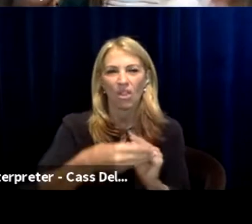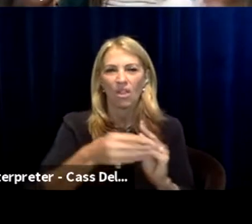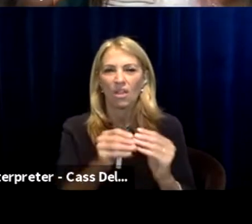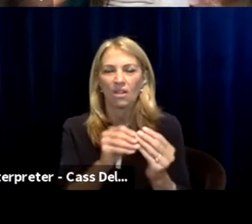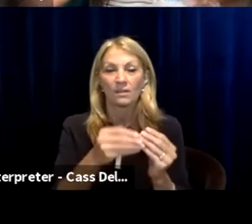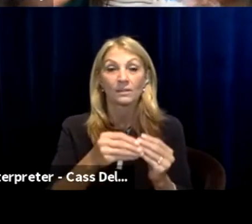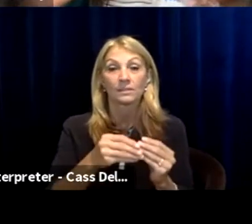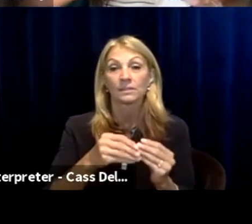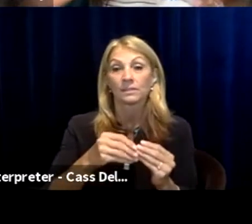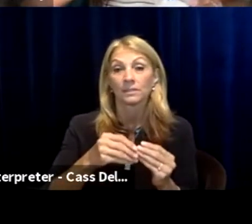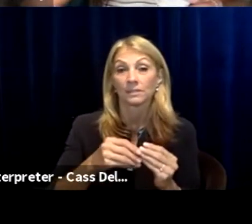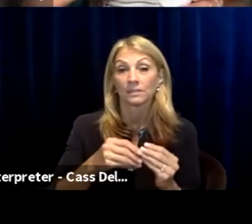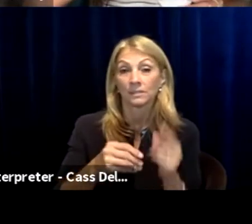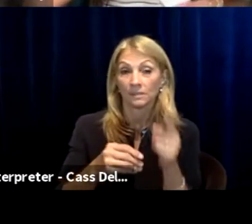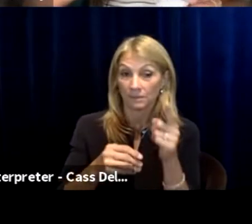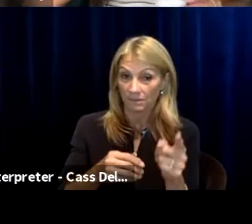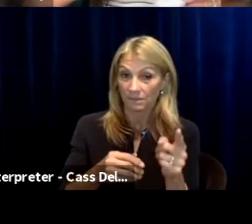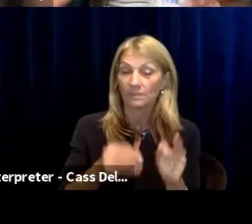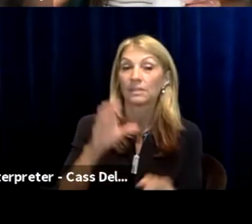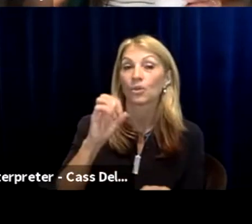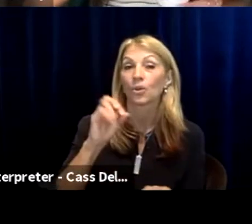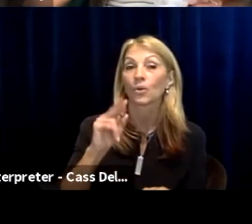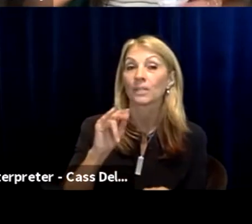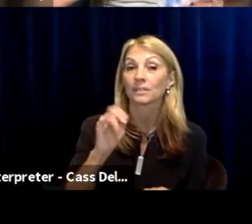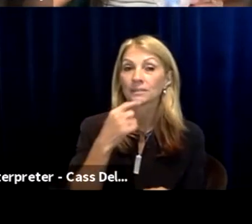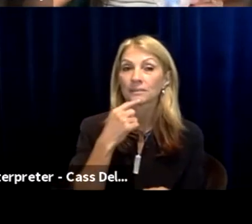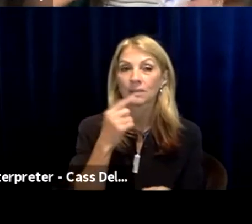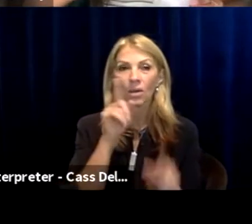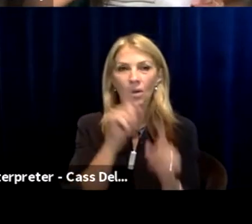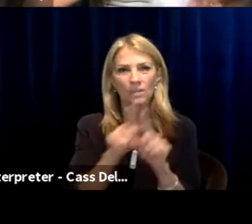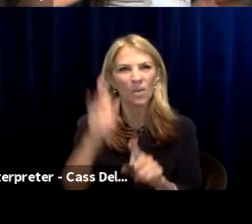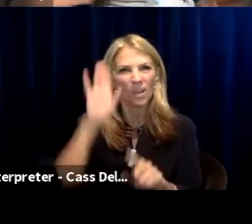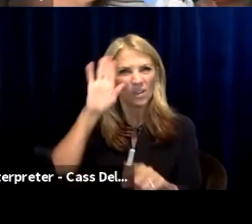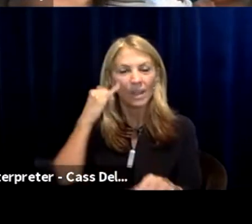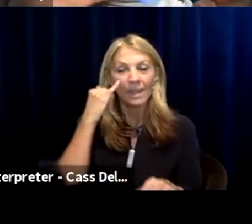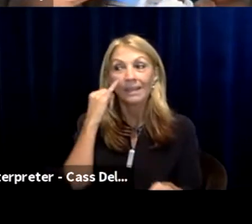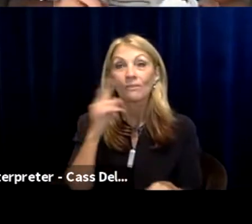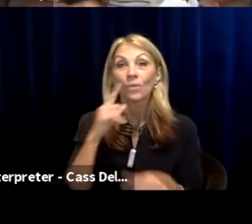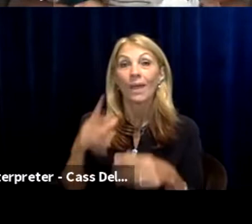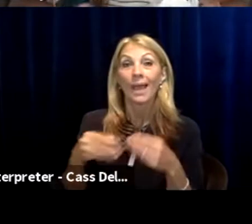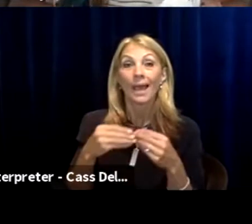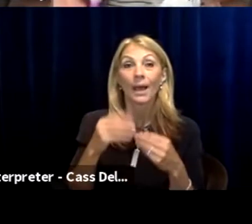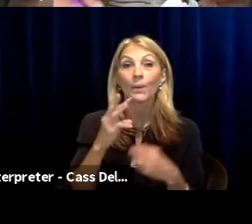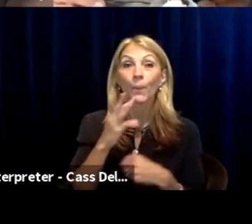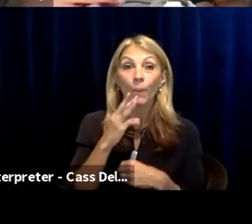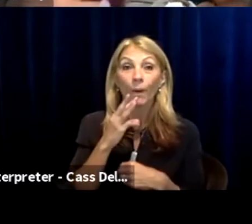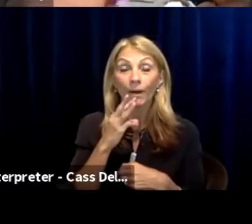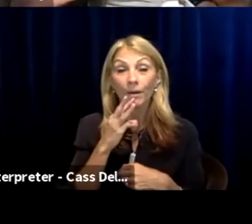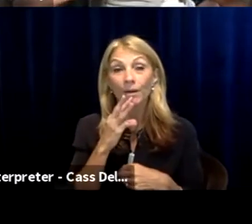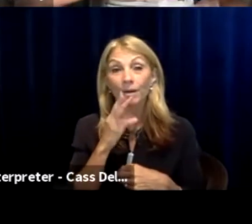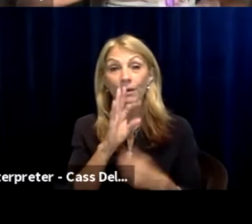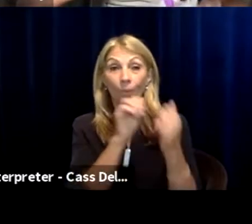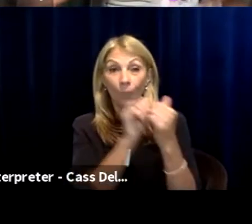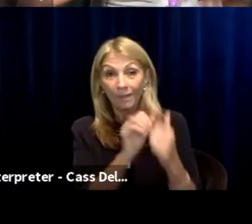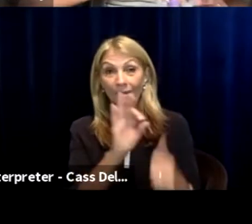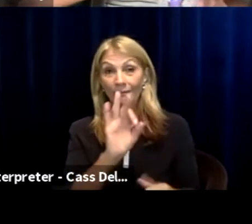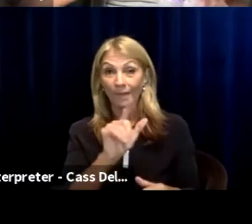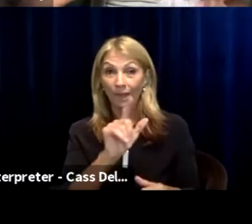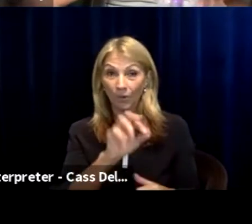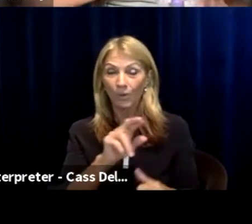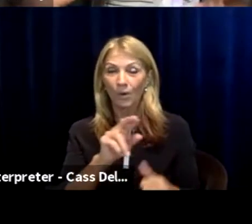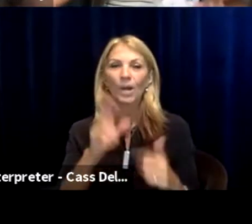water to flour, it'll like make what people call oobleck, and it's like really fun to play with.